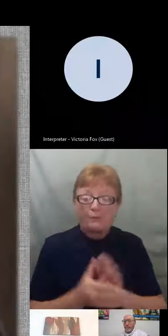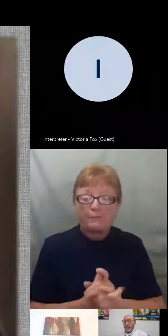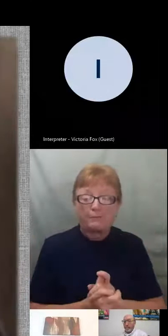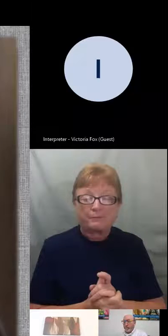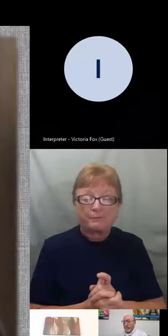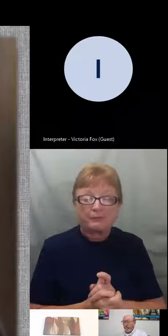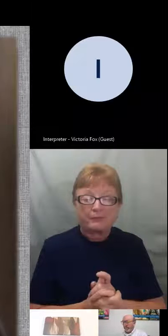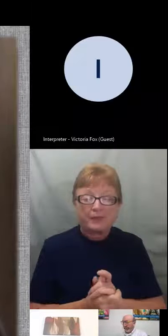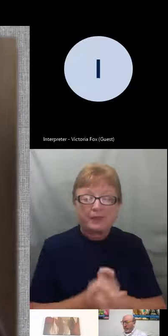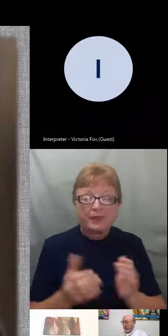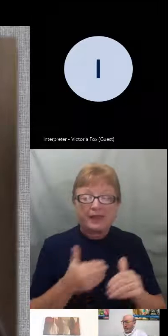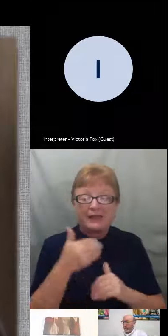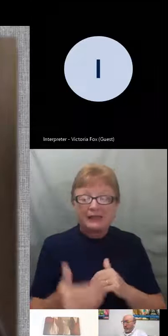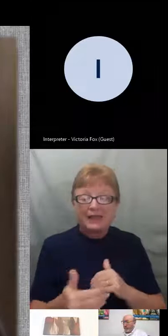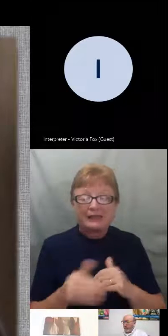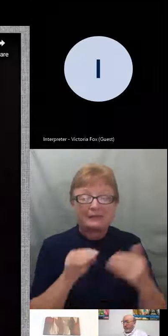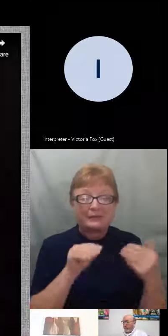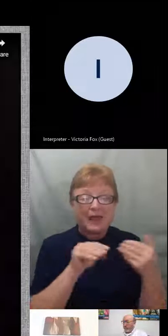Next slide.